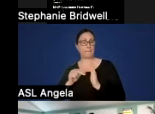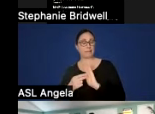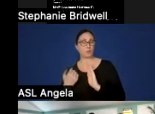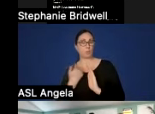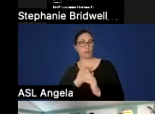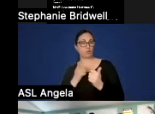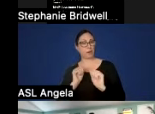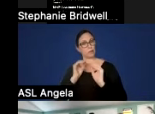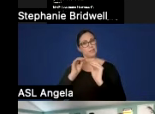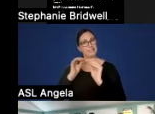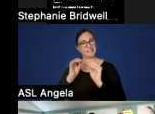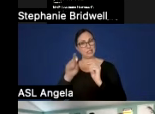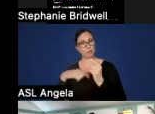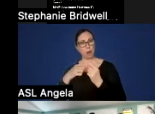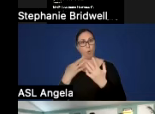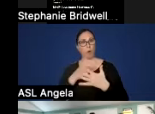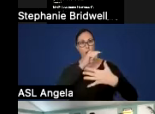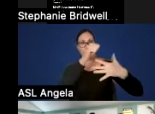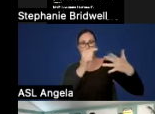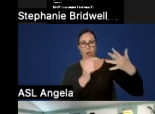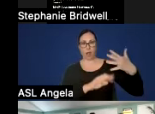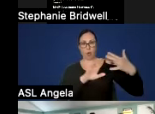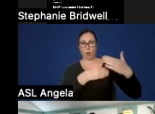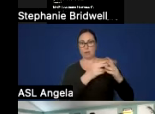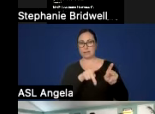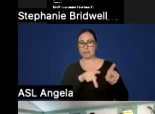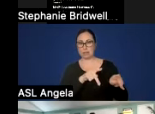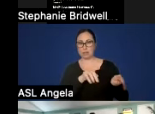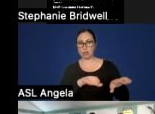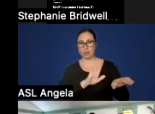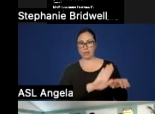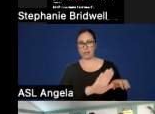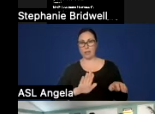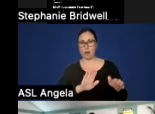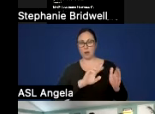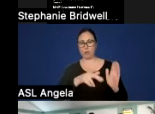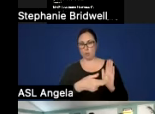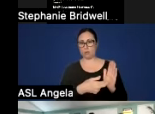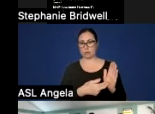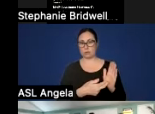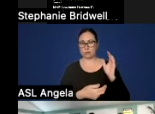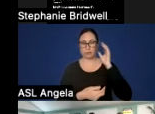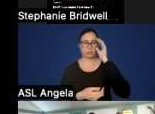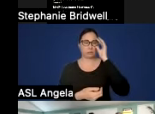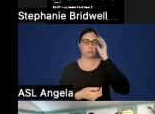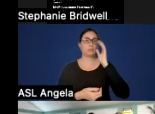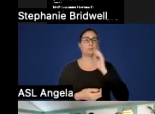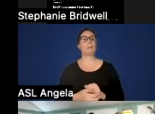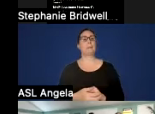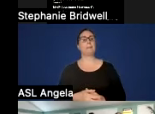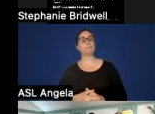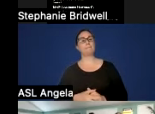do. We're just going to have a stronger response. And ultimately, that goal is really focused on